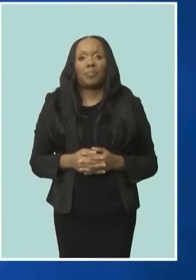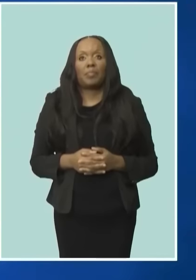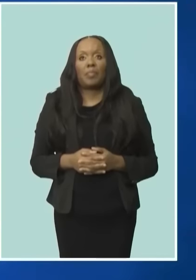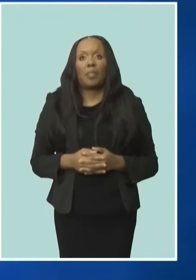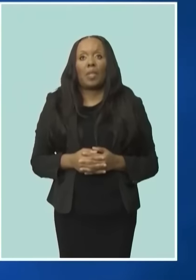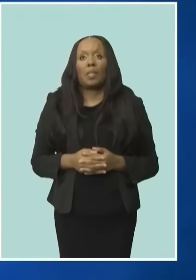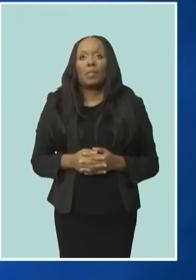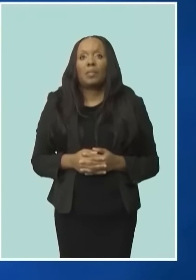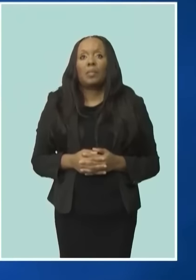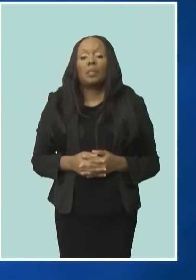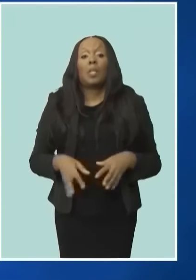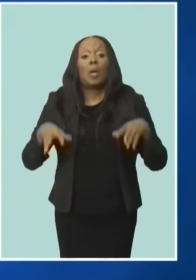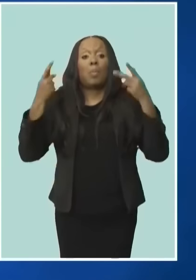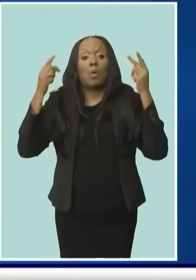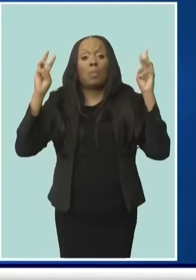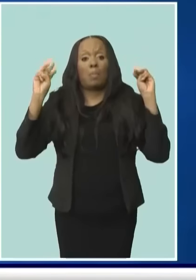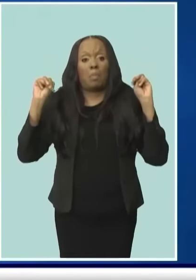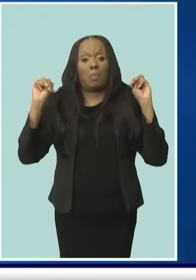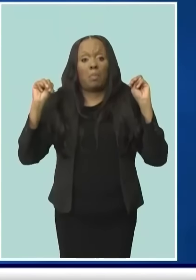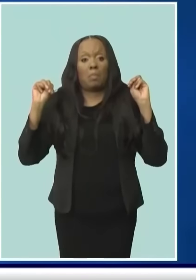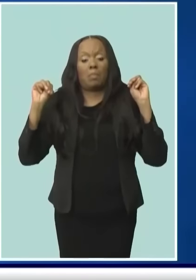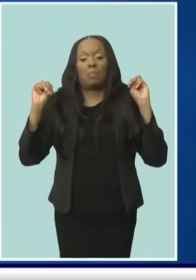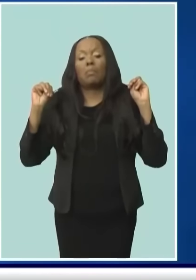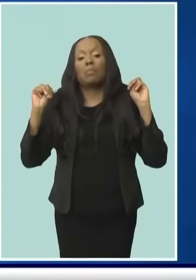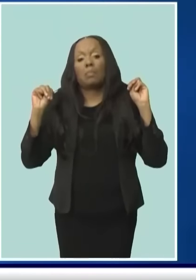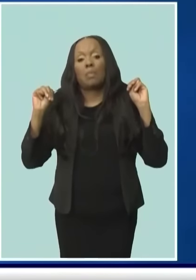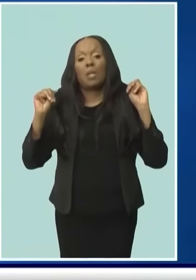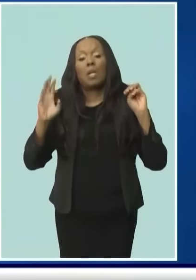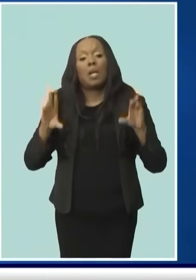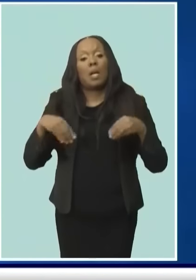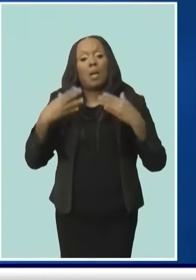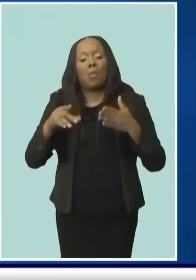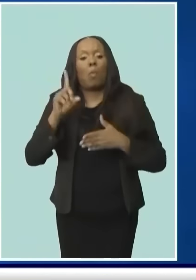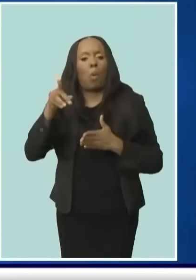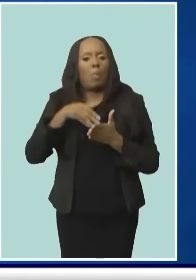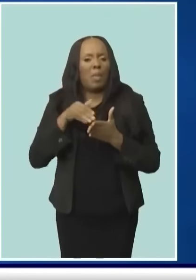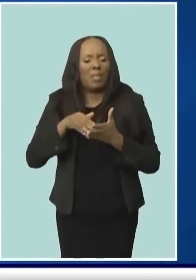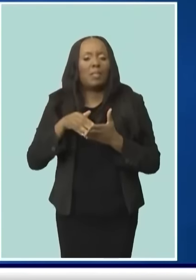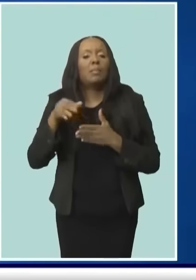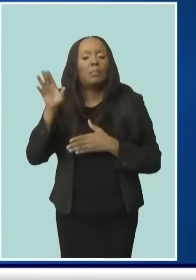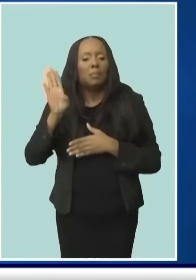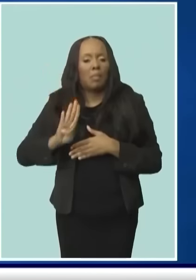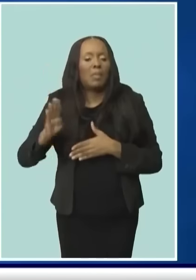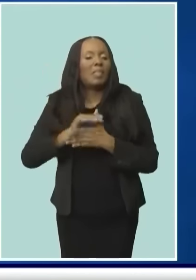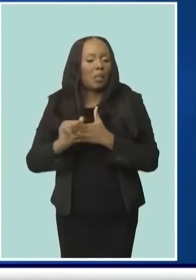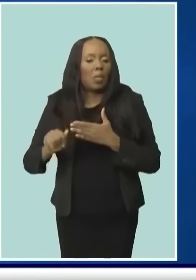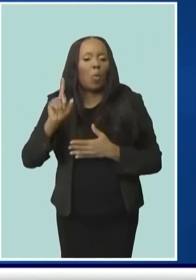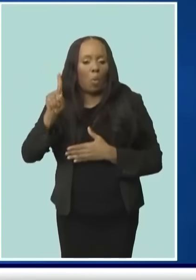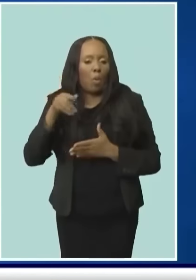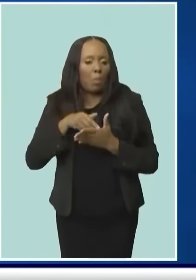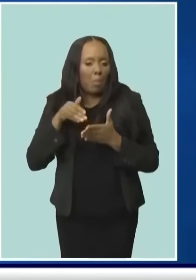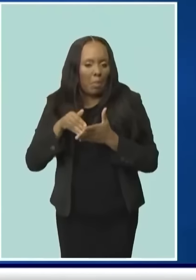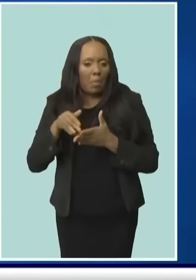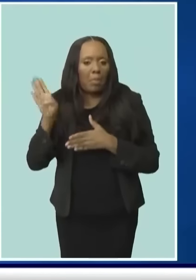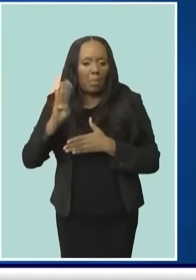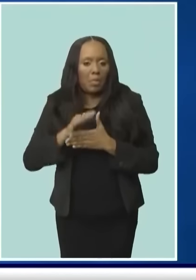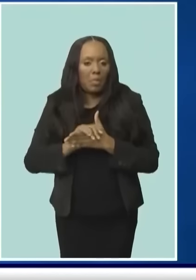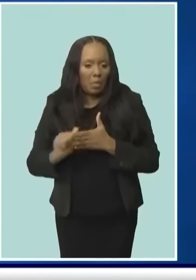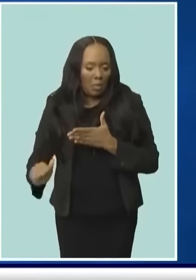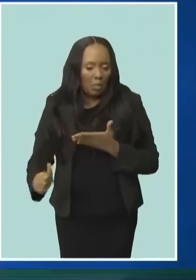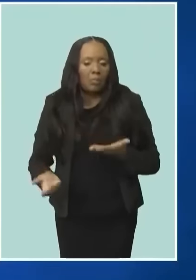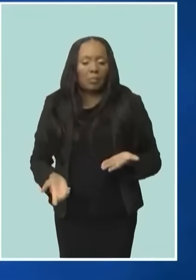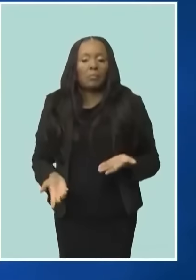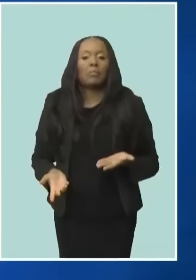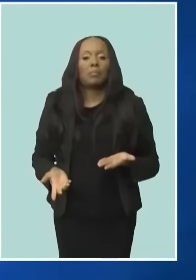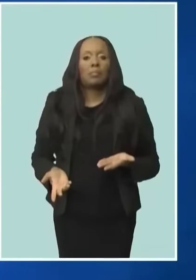Minister Motley has given $1 million Barbados to the Green Rising in Barbados project. PM Motley, who is also the global chair